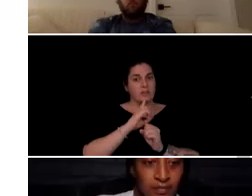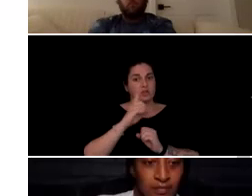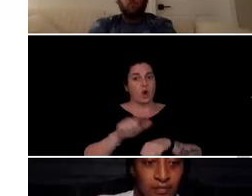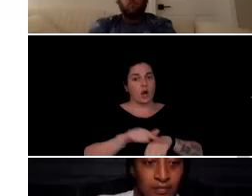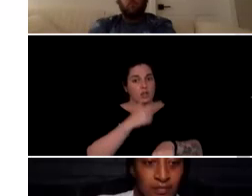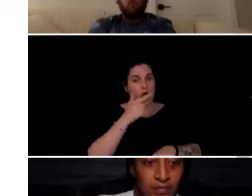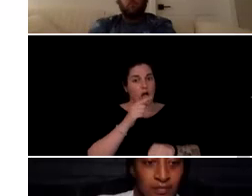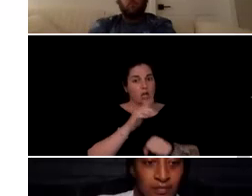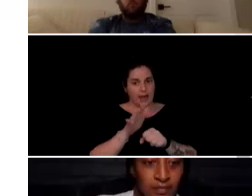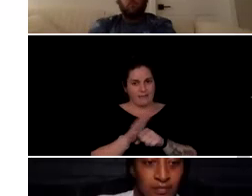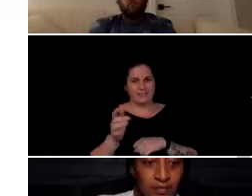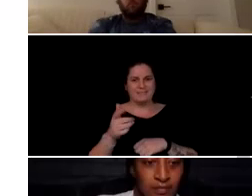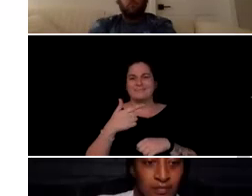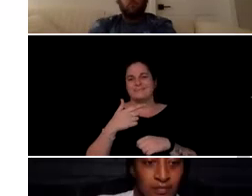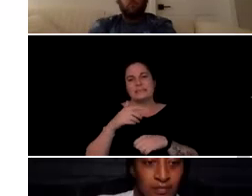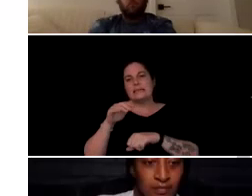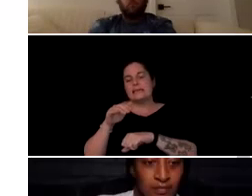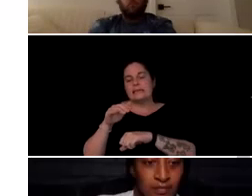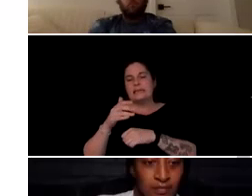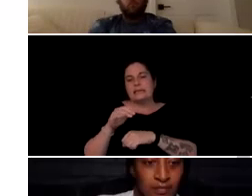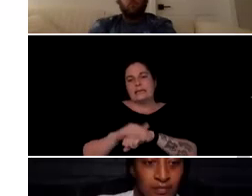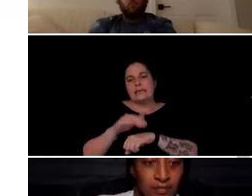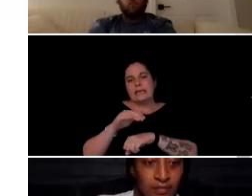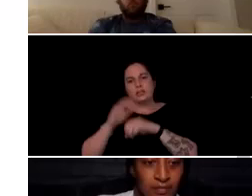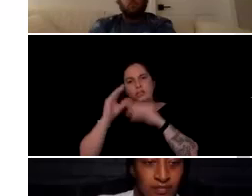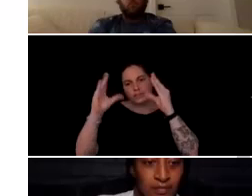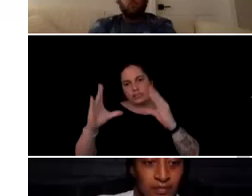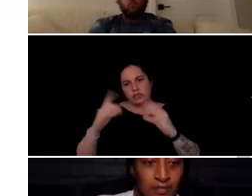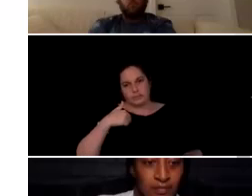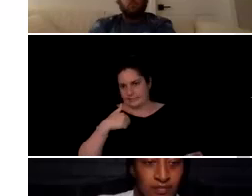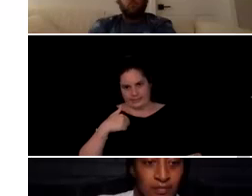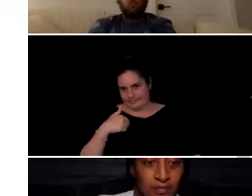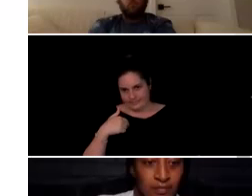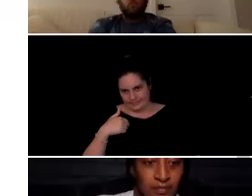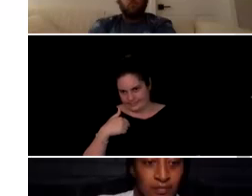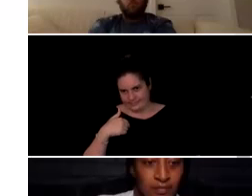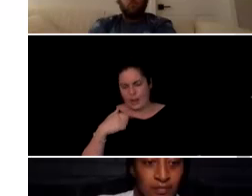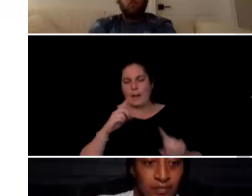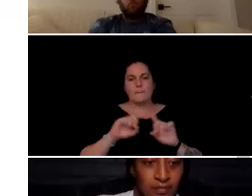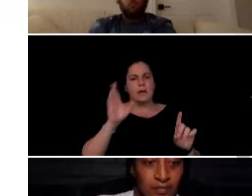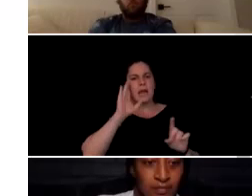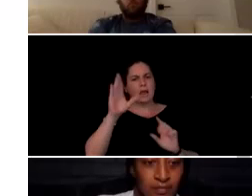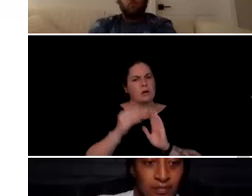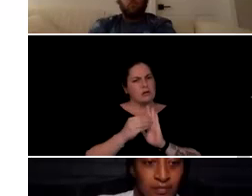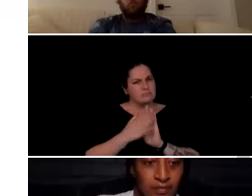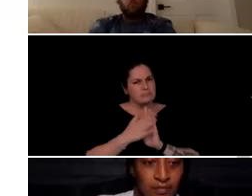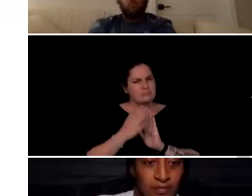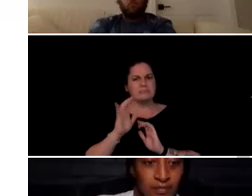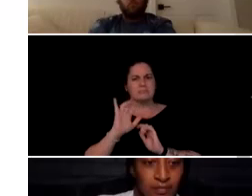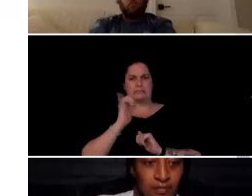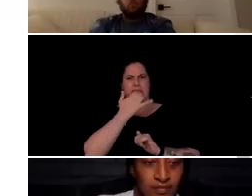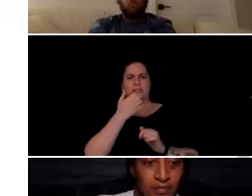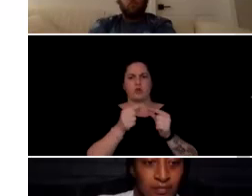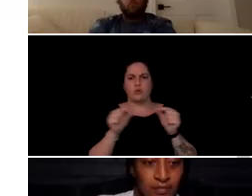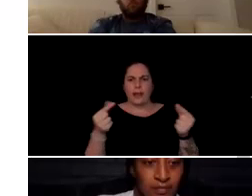English professor, so I can't catch everything they do, but I do look at blatant grammar and typos and that kind of thing,